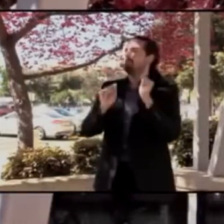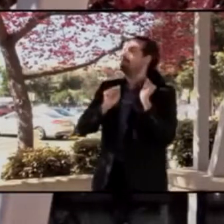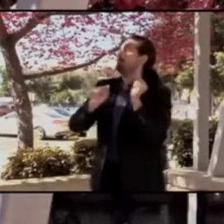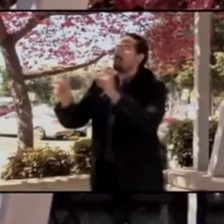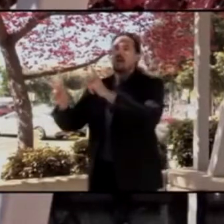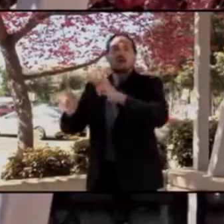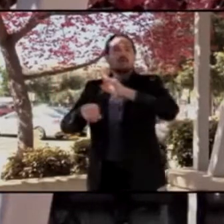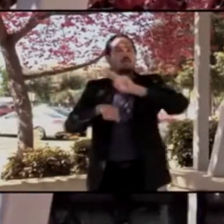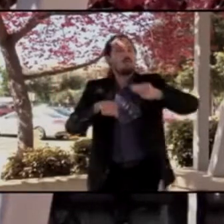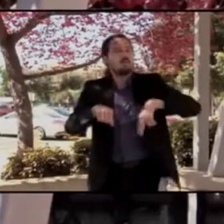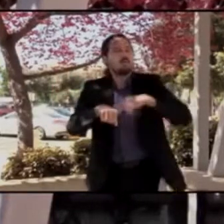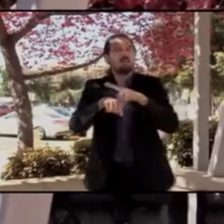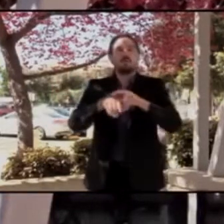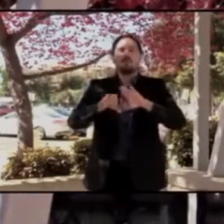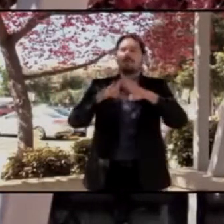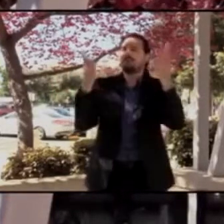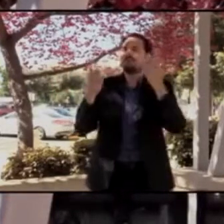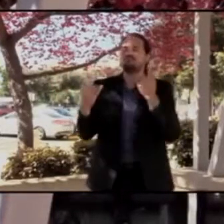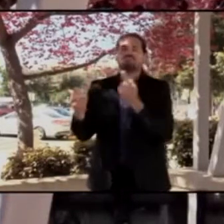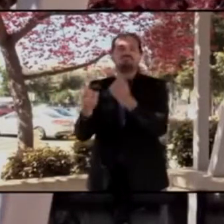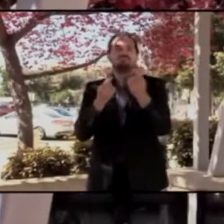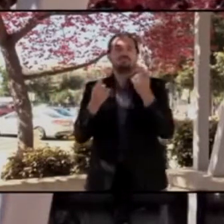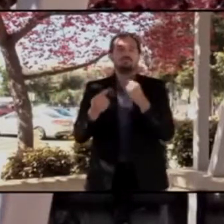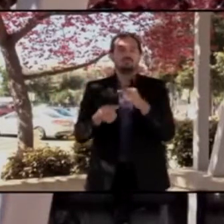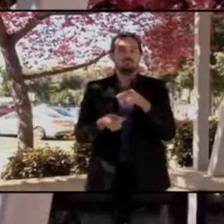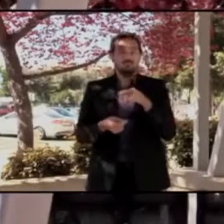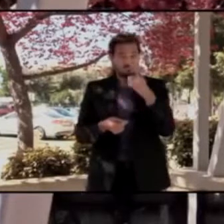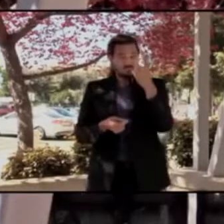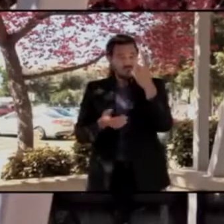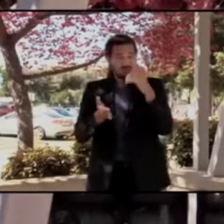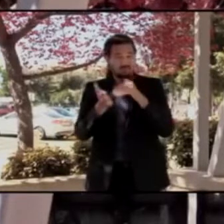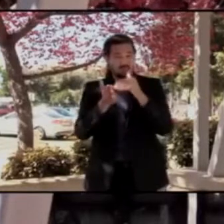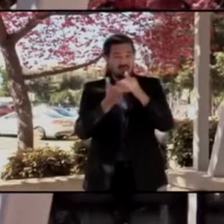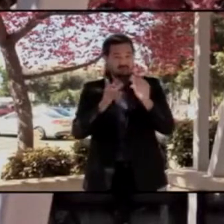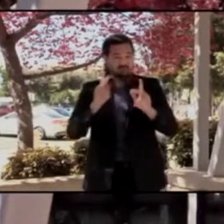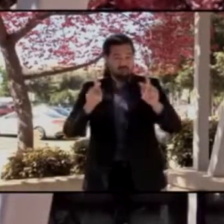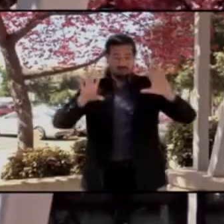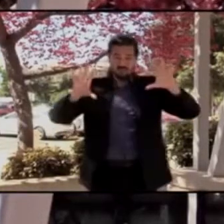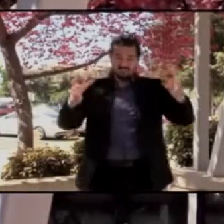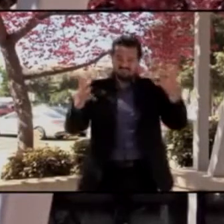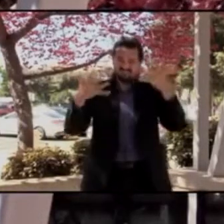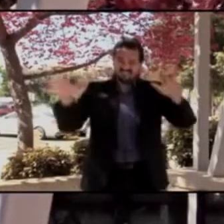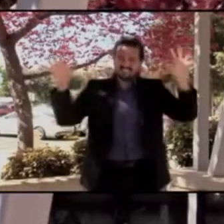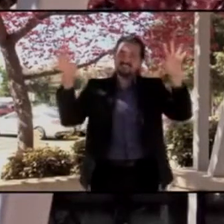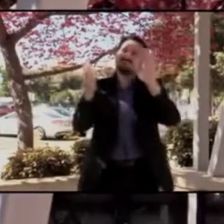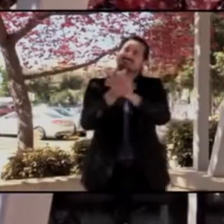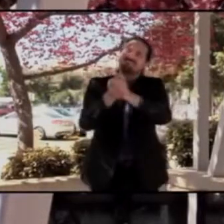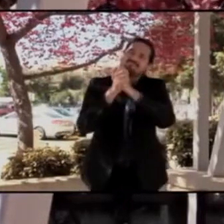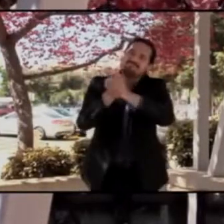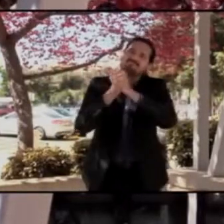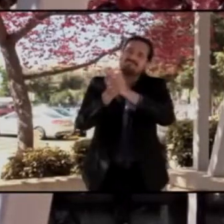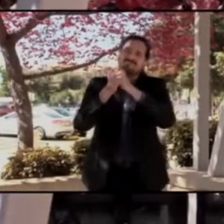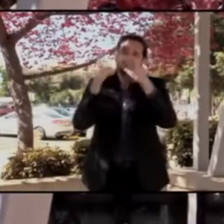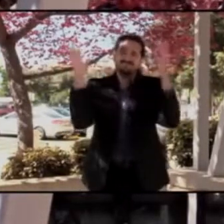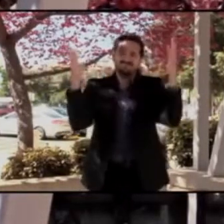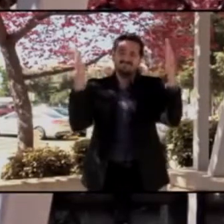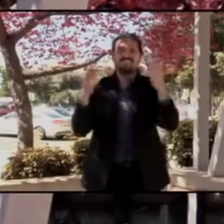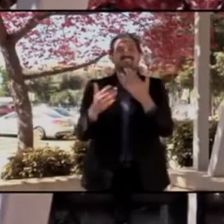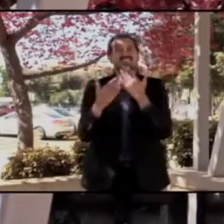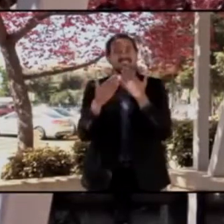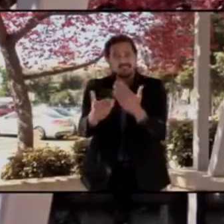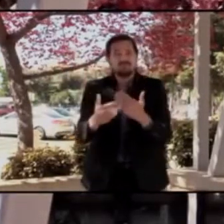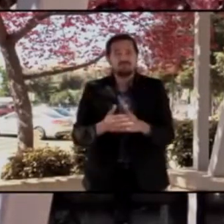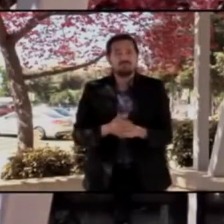already started your vaccination series, fantastic, thank you. And if you're someone who is still